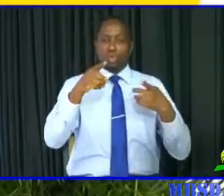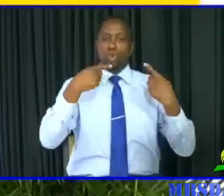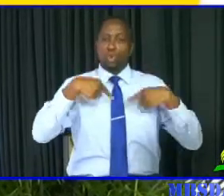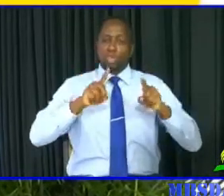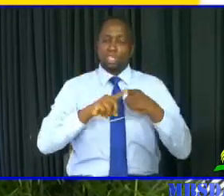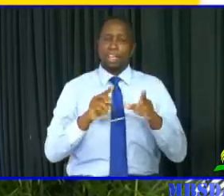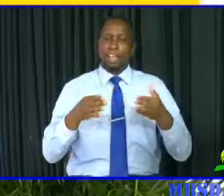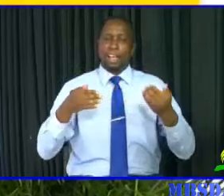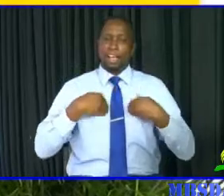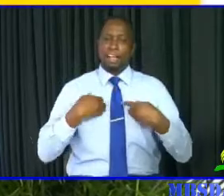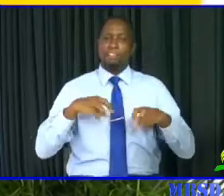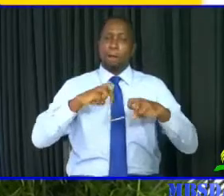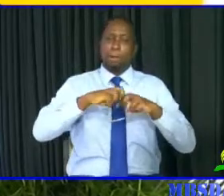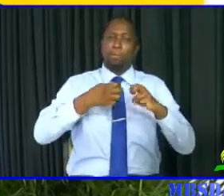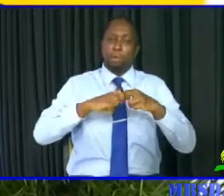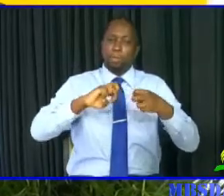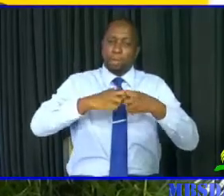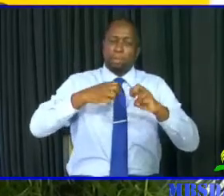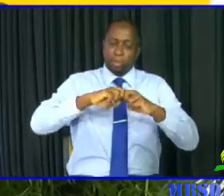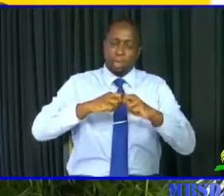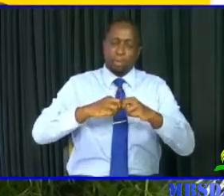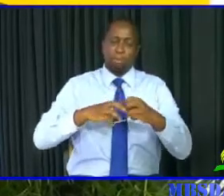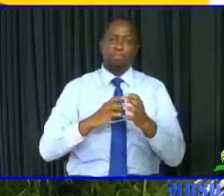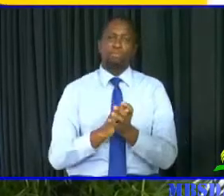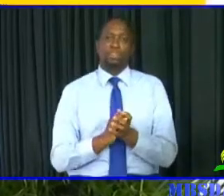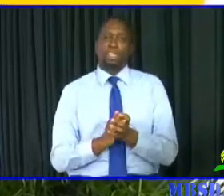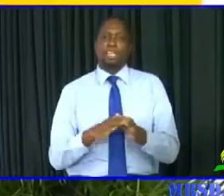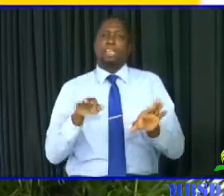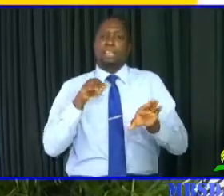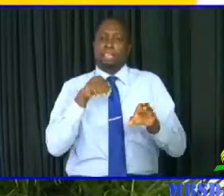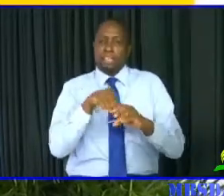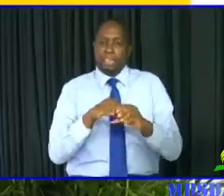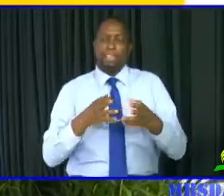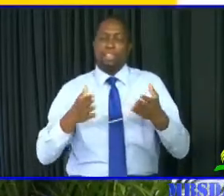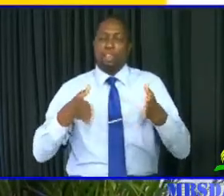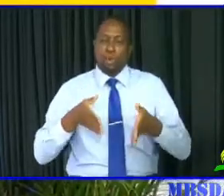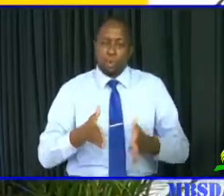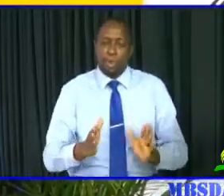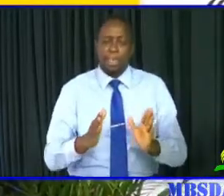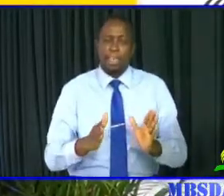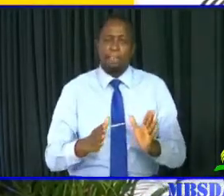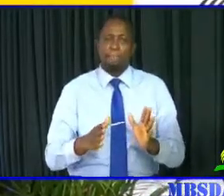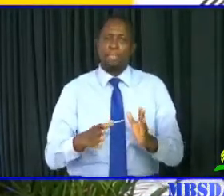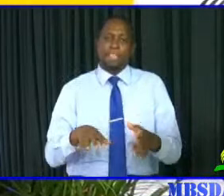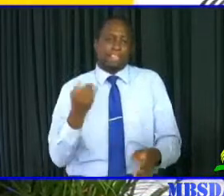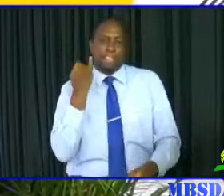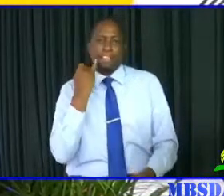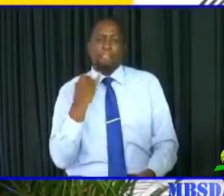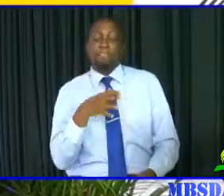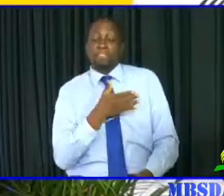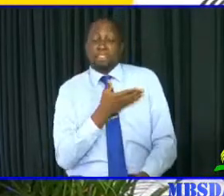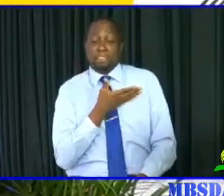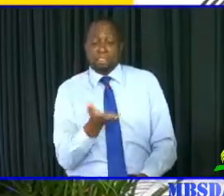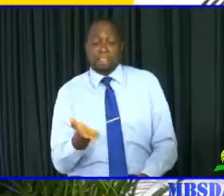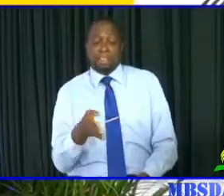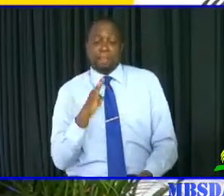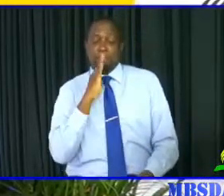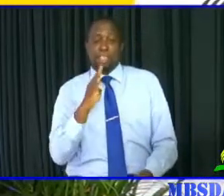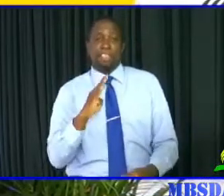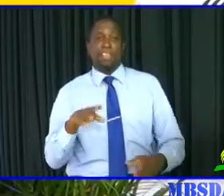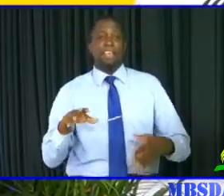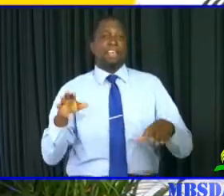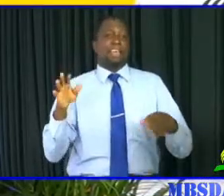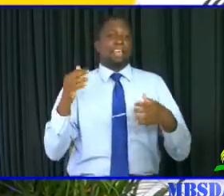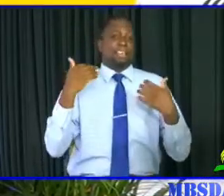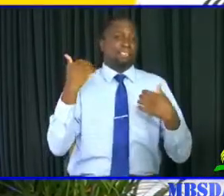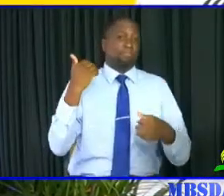I want you to understand that if there be any obstacle at the gate of the kingdom, that obstacle